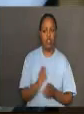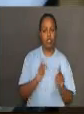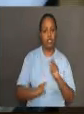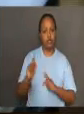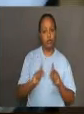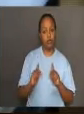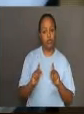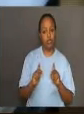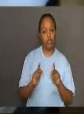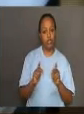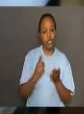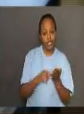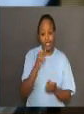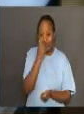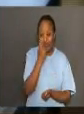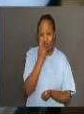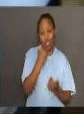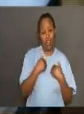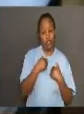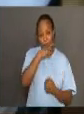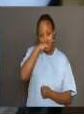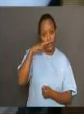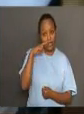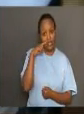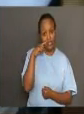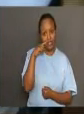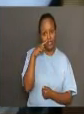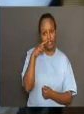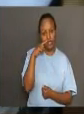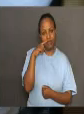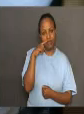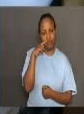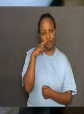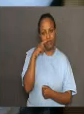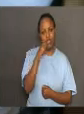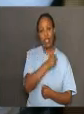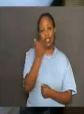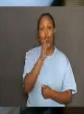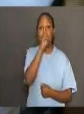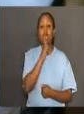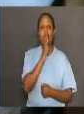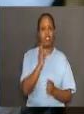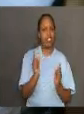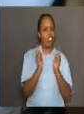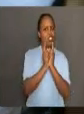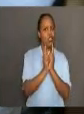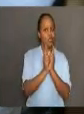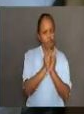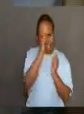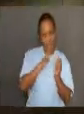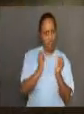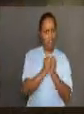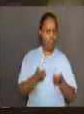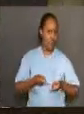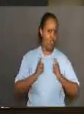People who are addicted to drugs are unable to have normal relationships with